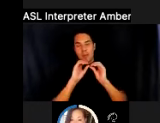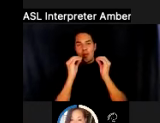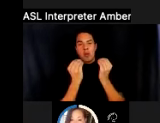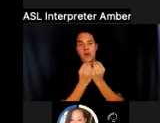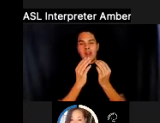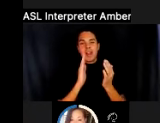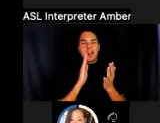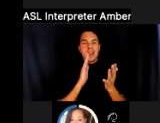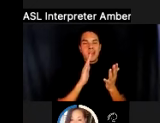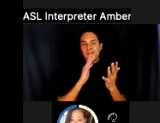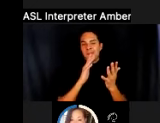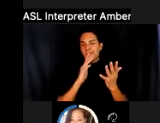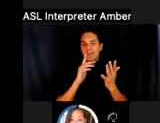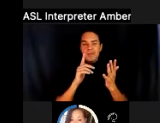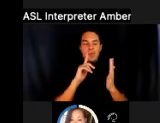use